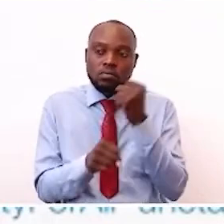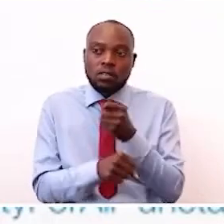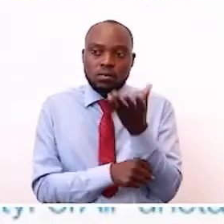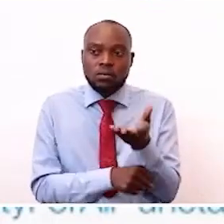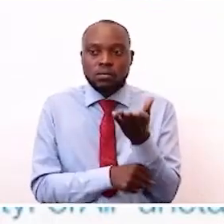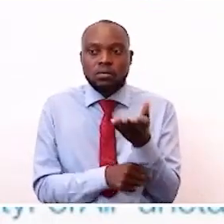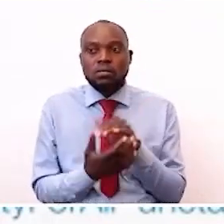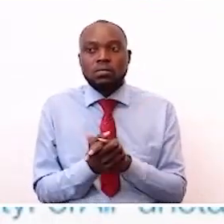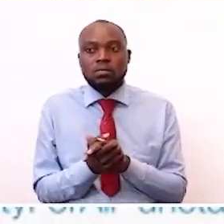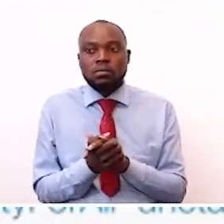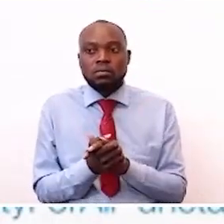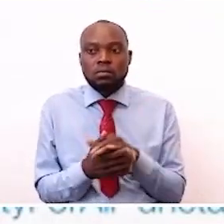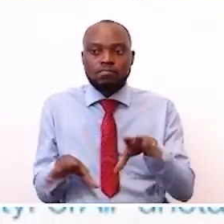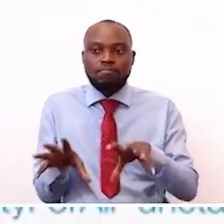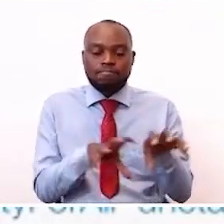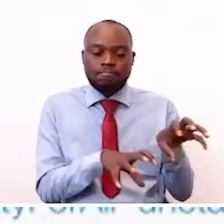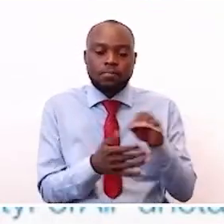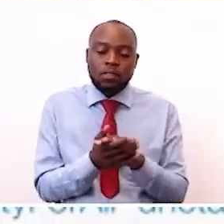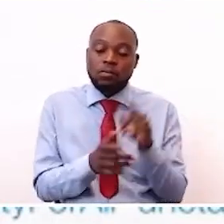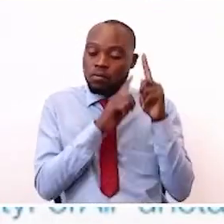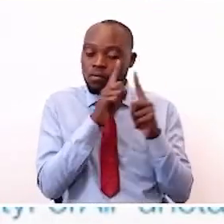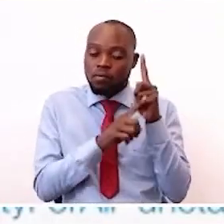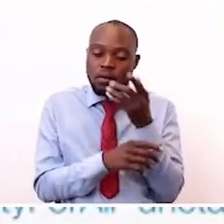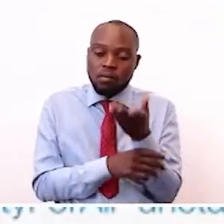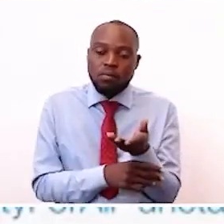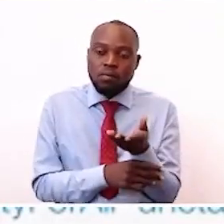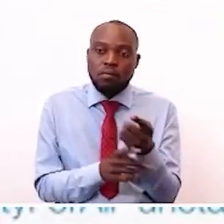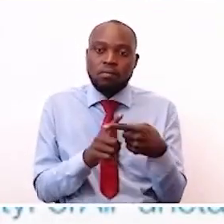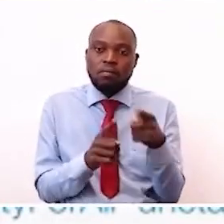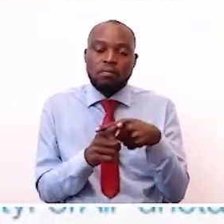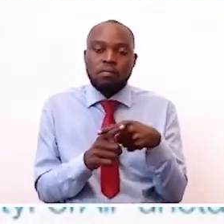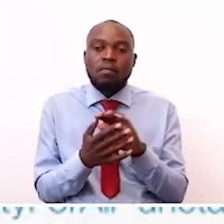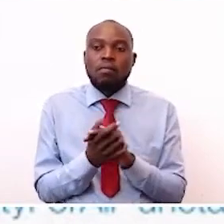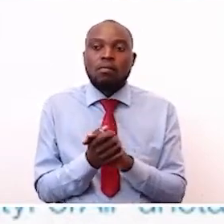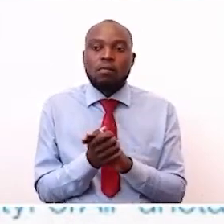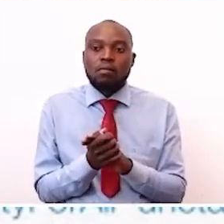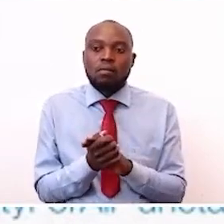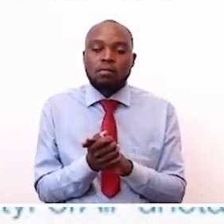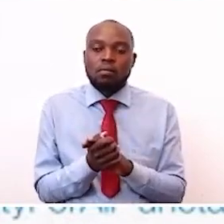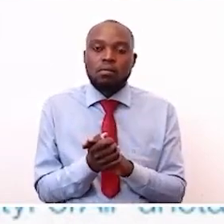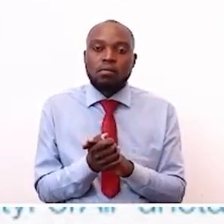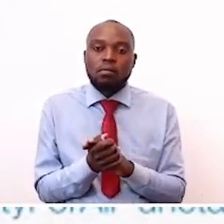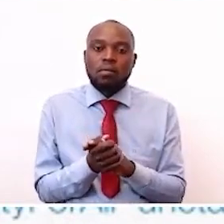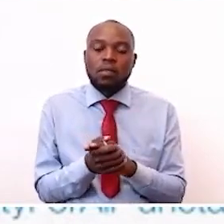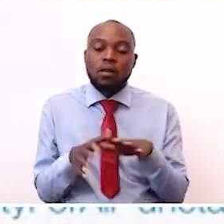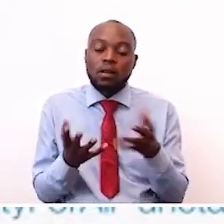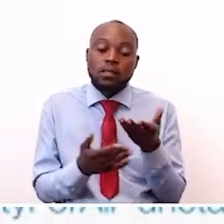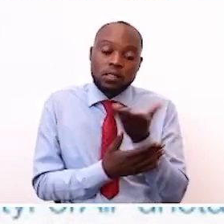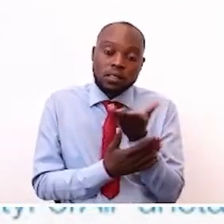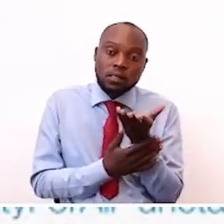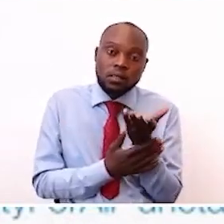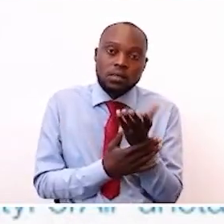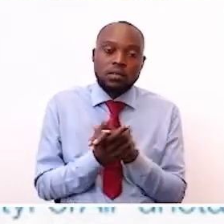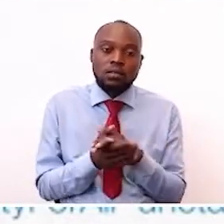the space here in UNCTAD is to think about debt sustainability not merely as something that relates